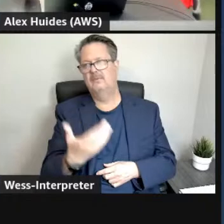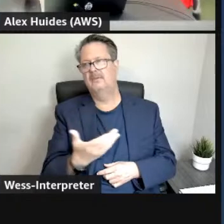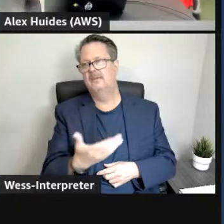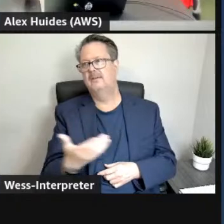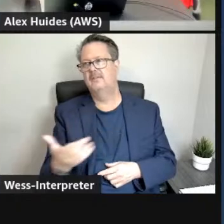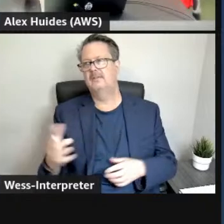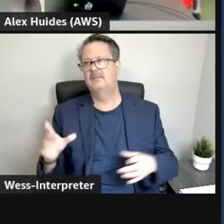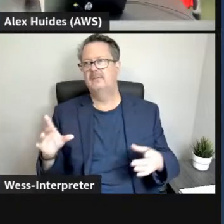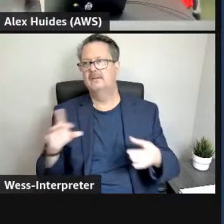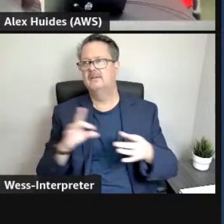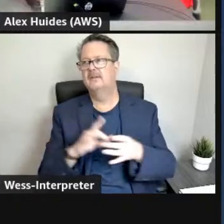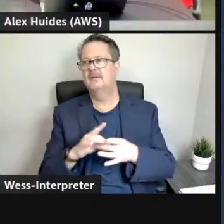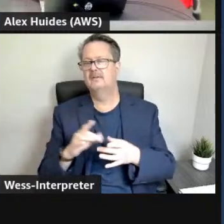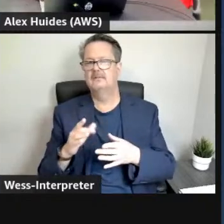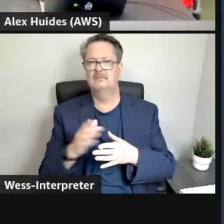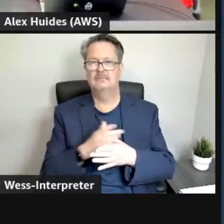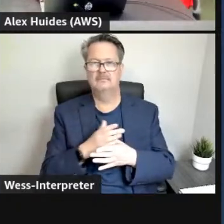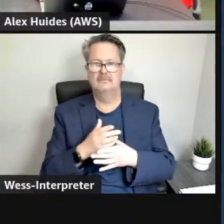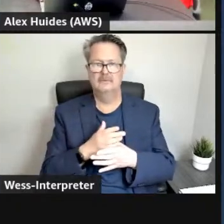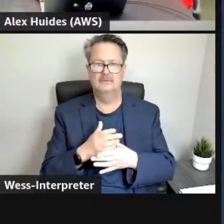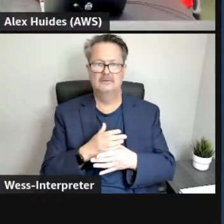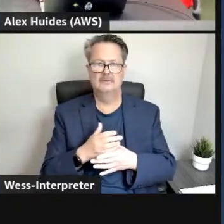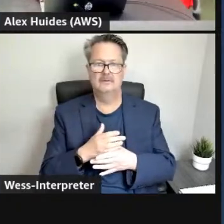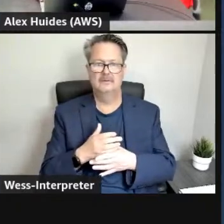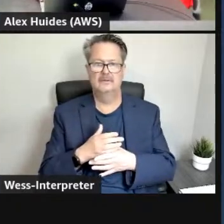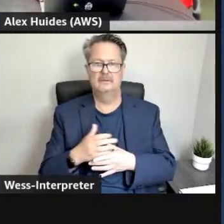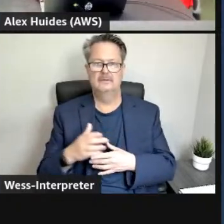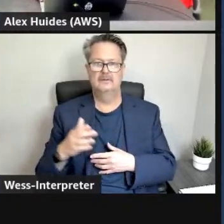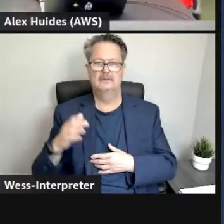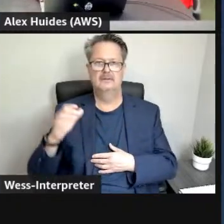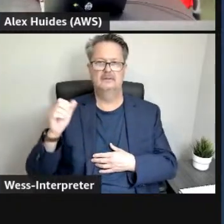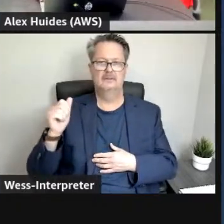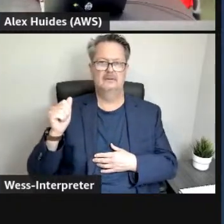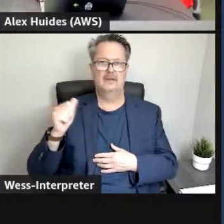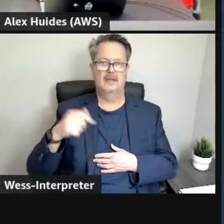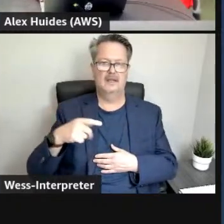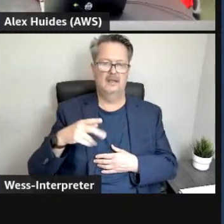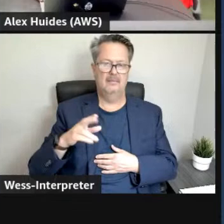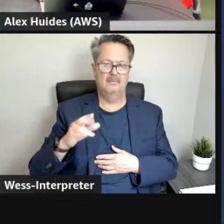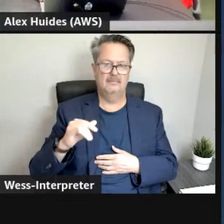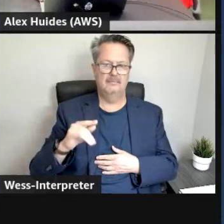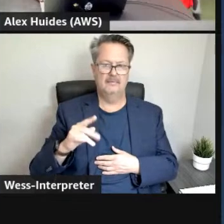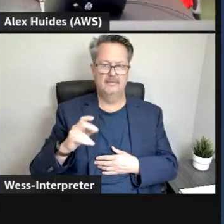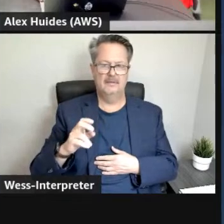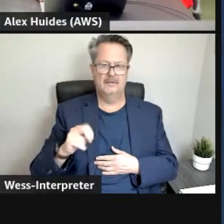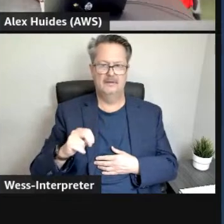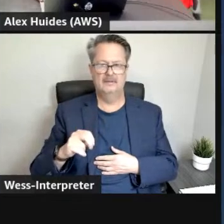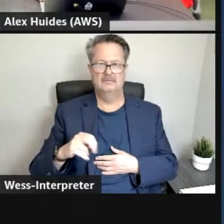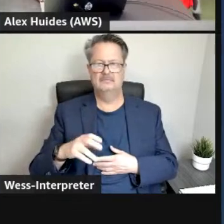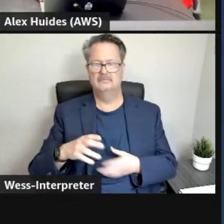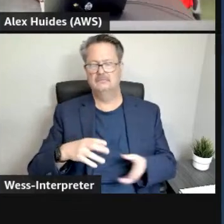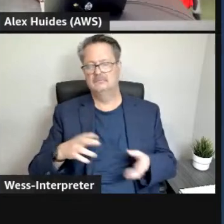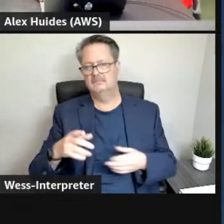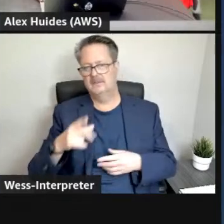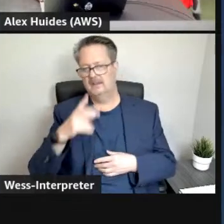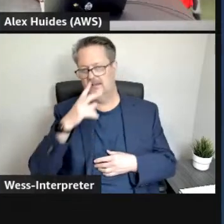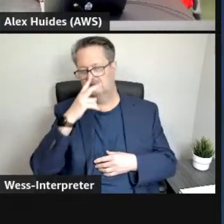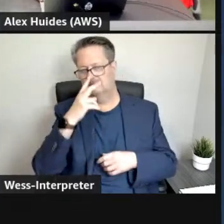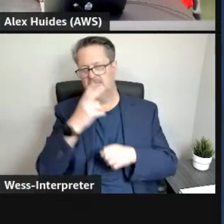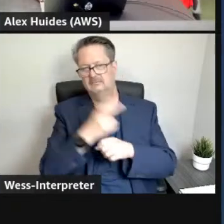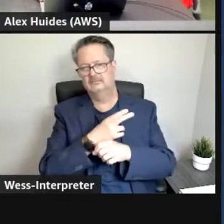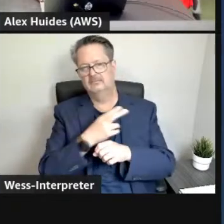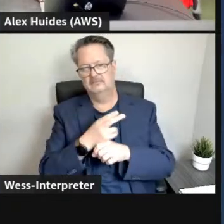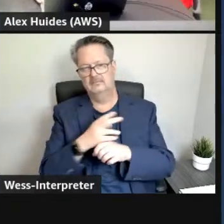connection between Amazon VPC Lattice, Kubernetes Gateway API simplifies. There are a lot of use cases that we are seeing adopting from